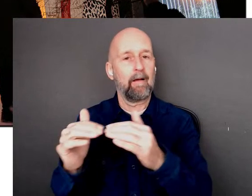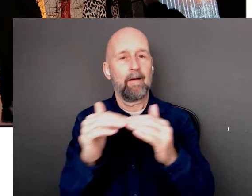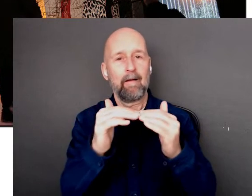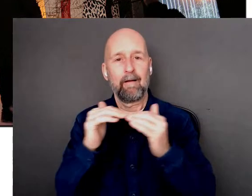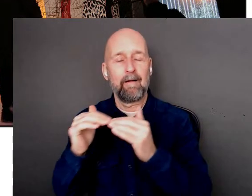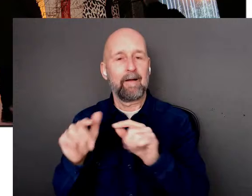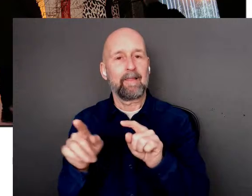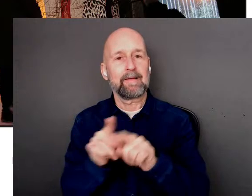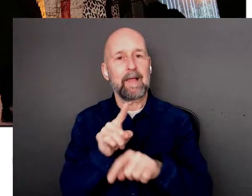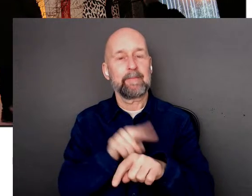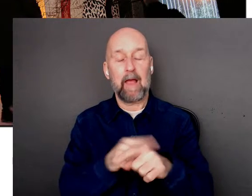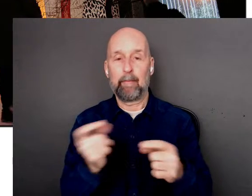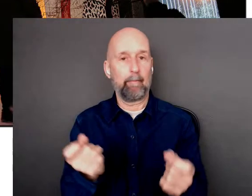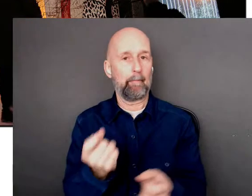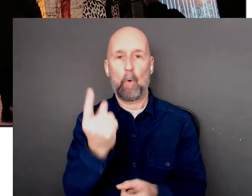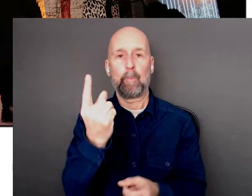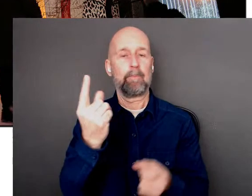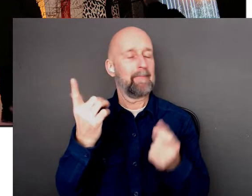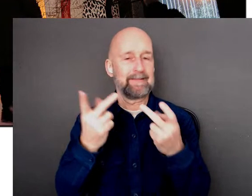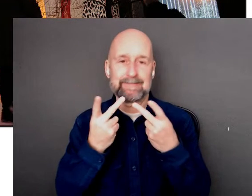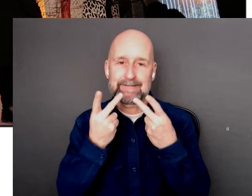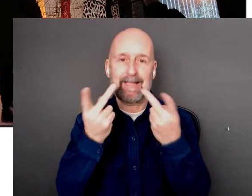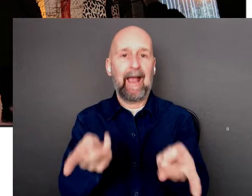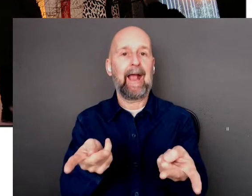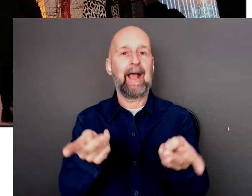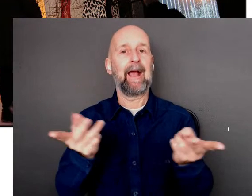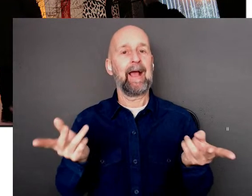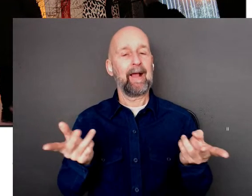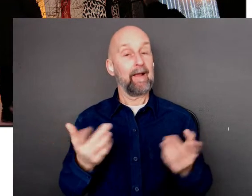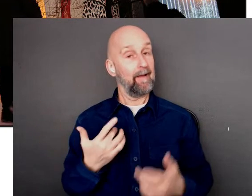moment. So it was interesting to